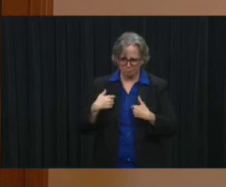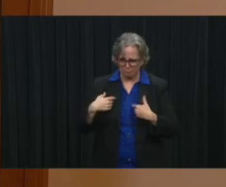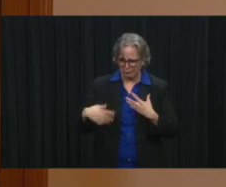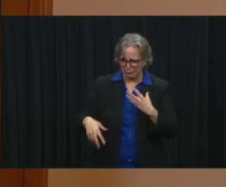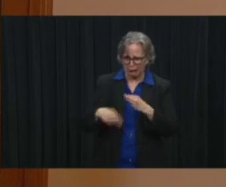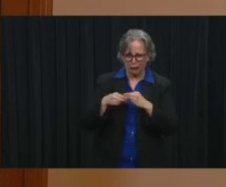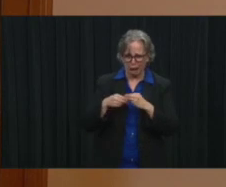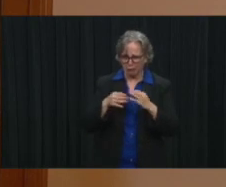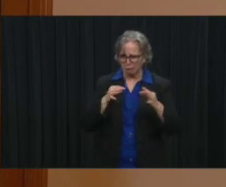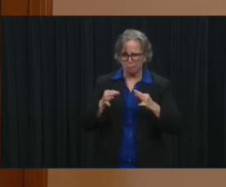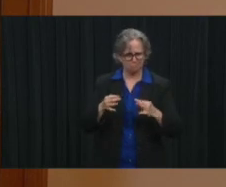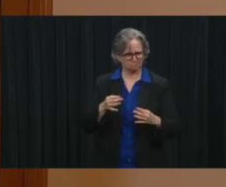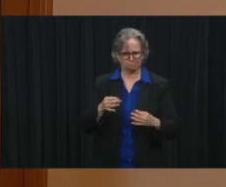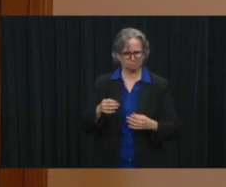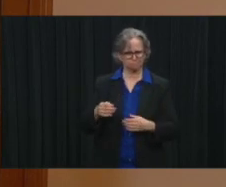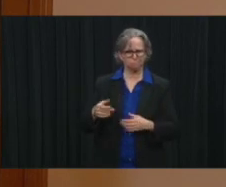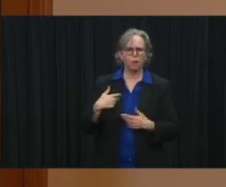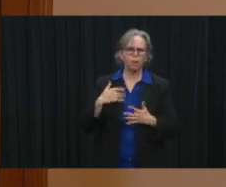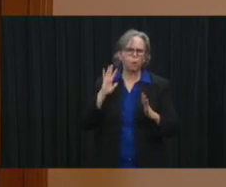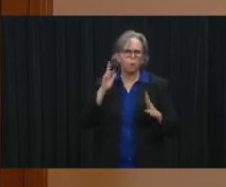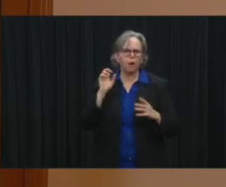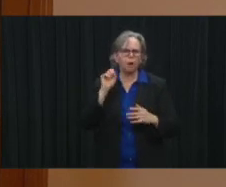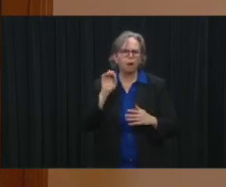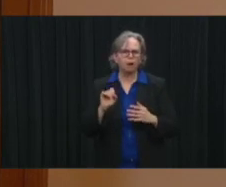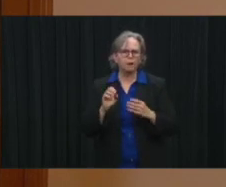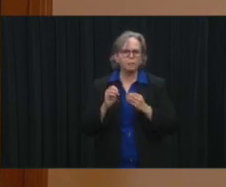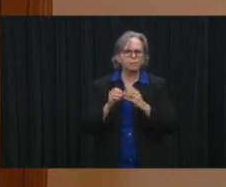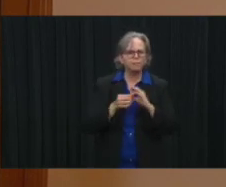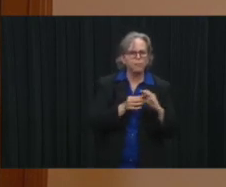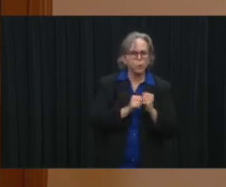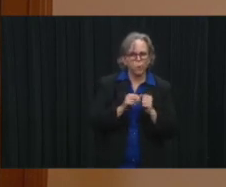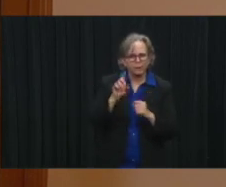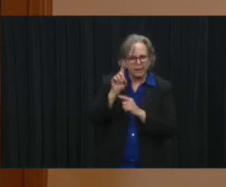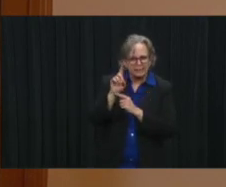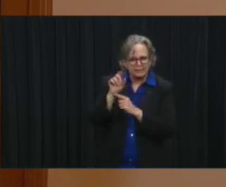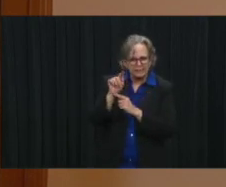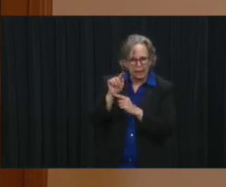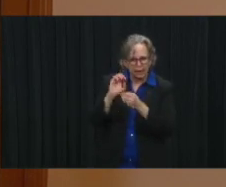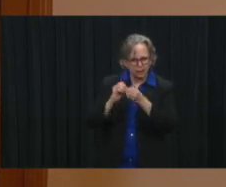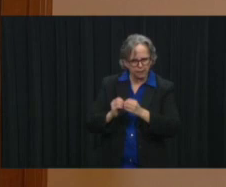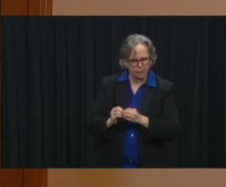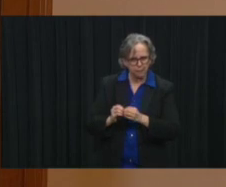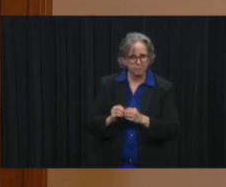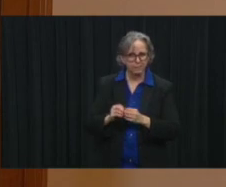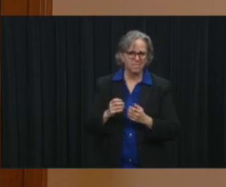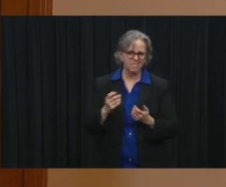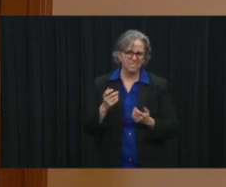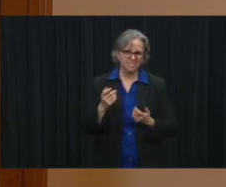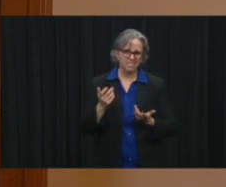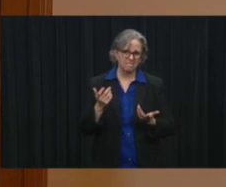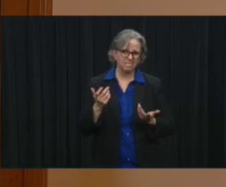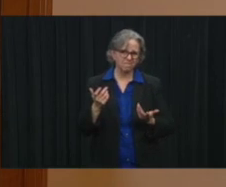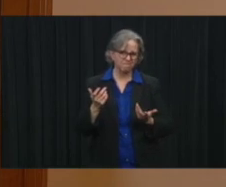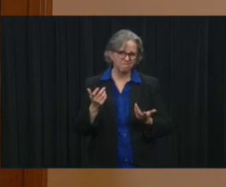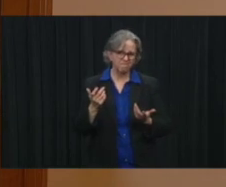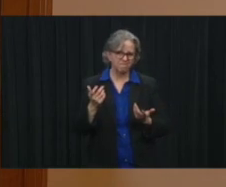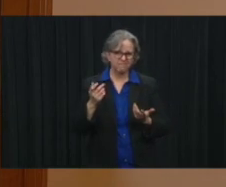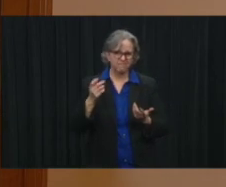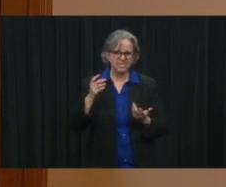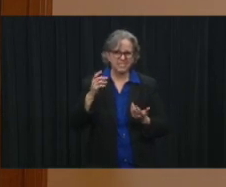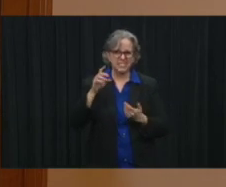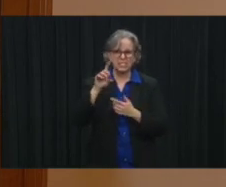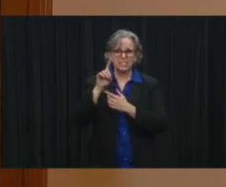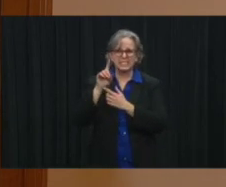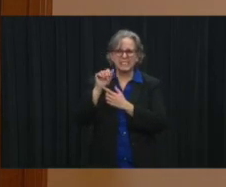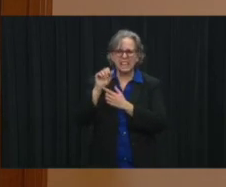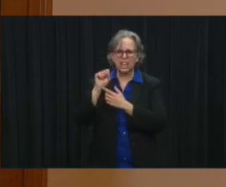more about the data we have, a little more about our dashboard, which we'll pull up here, and give you a